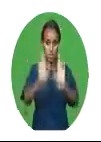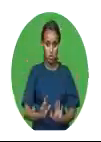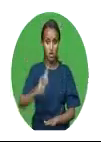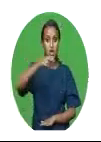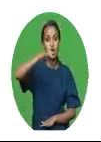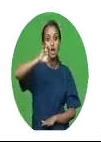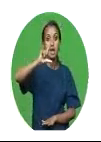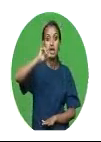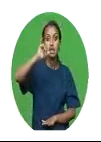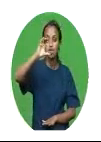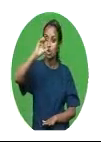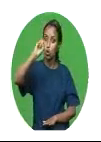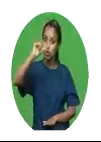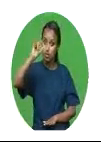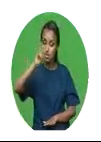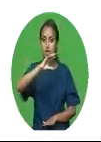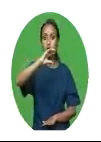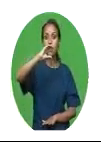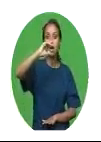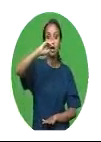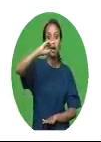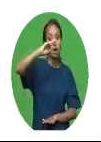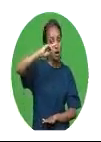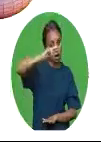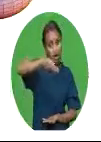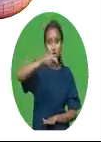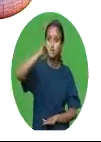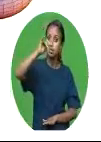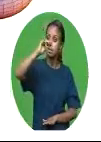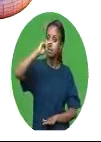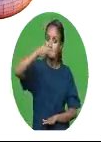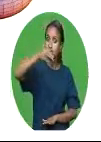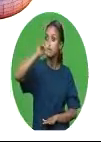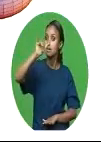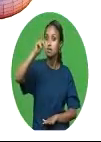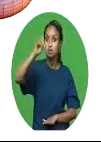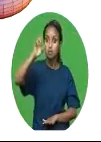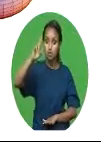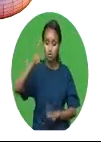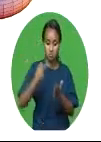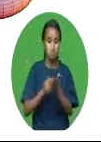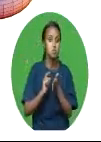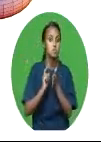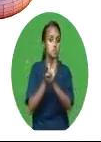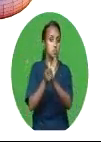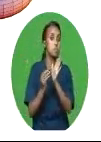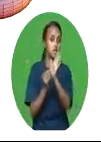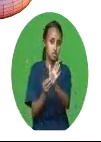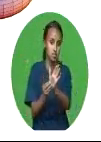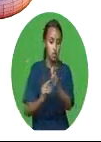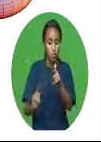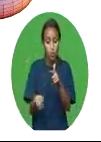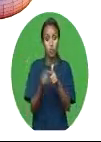Helicoid and hyperboloid are some examples of a wrapped surface. The second type of surface